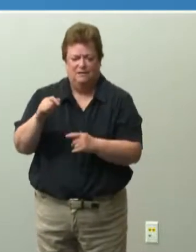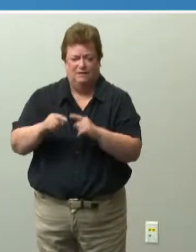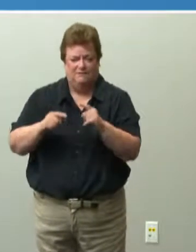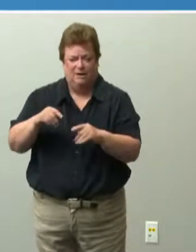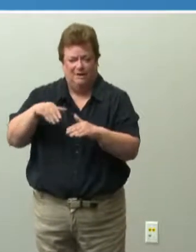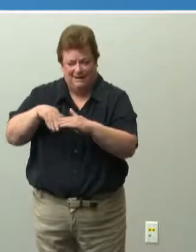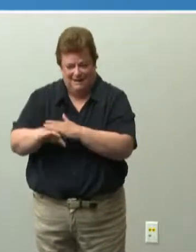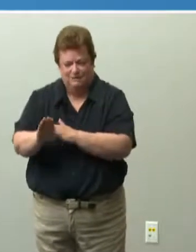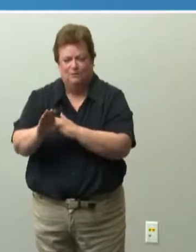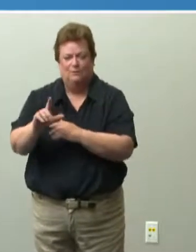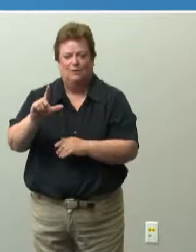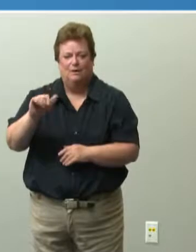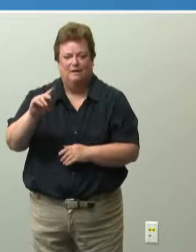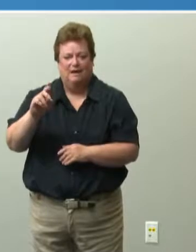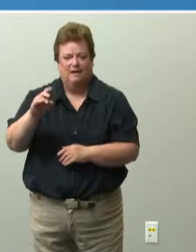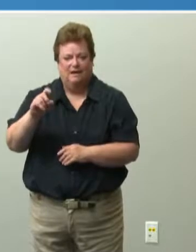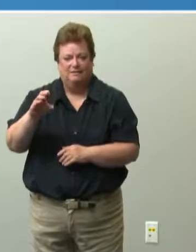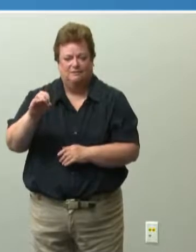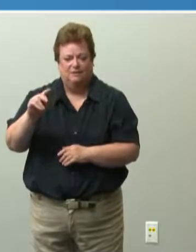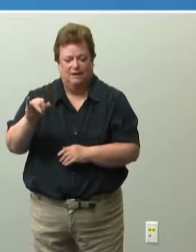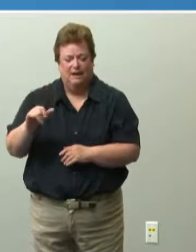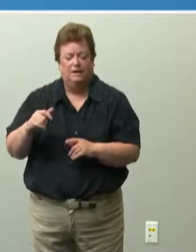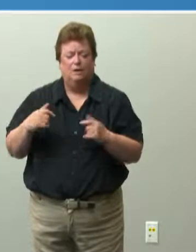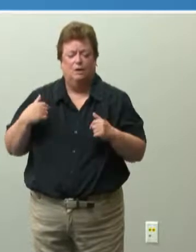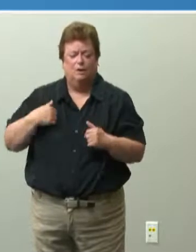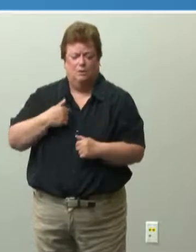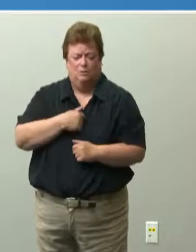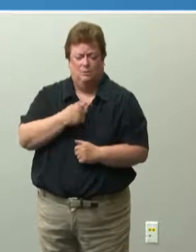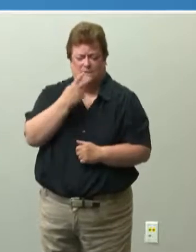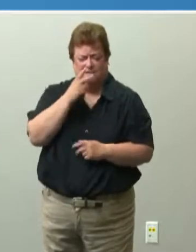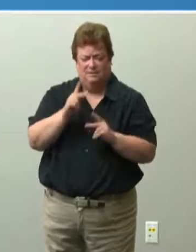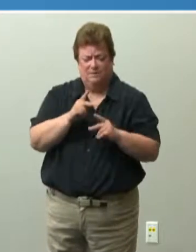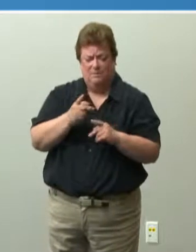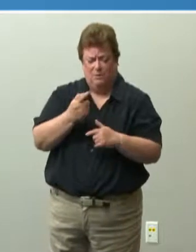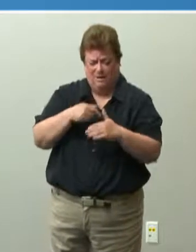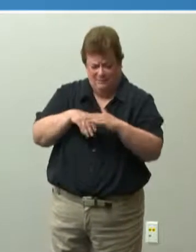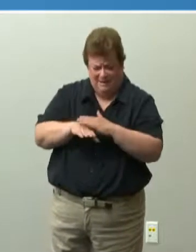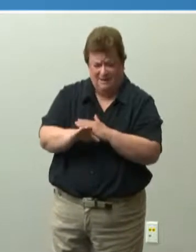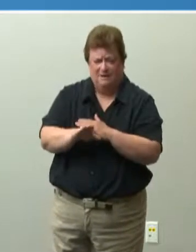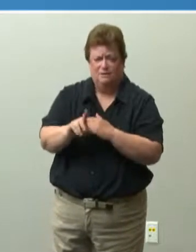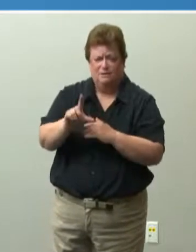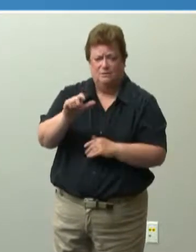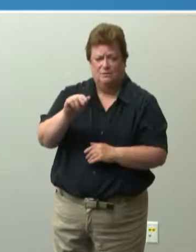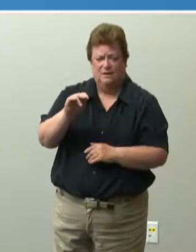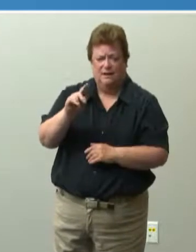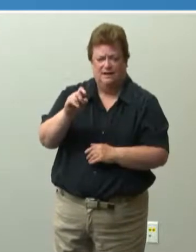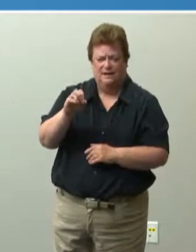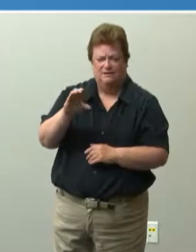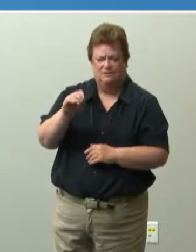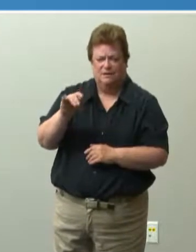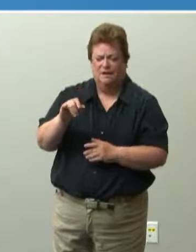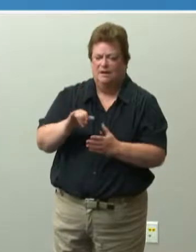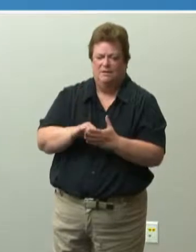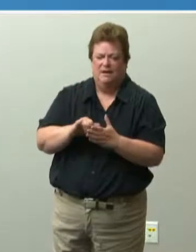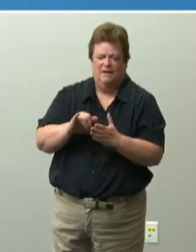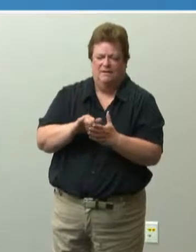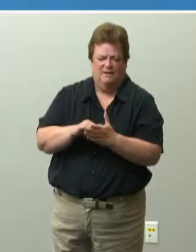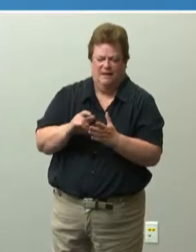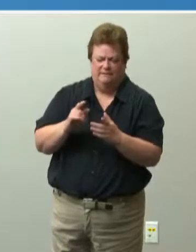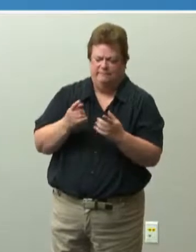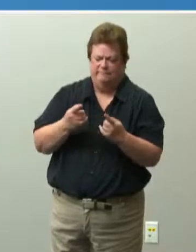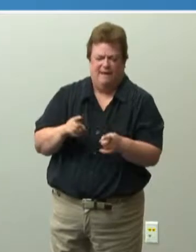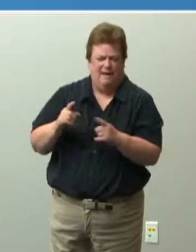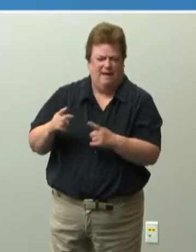think that, we see people coming into Lancaster County, but that's occurred all